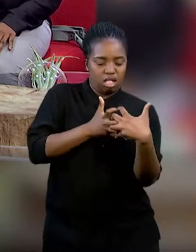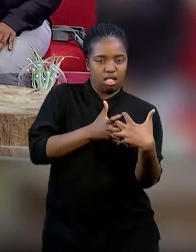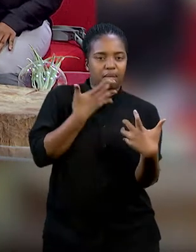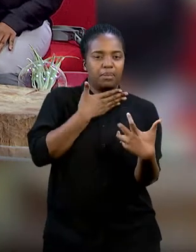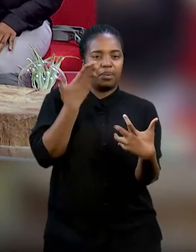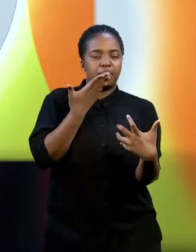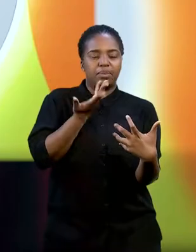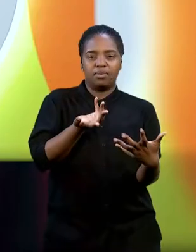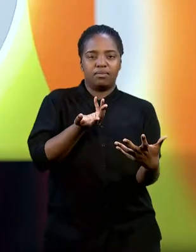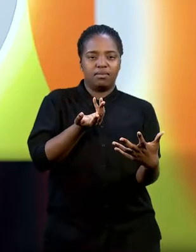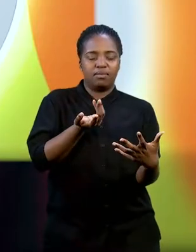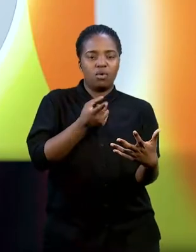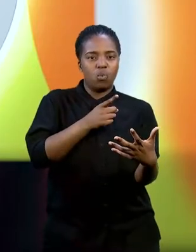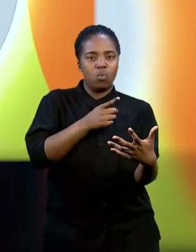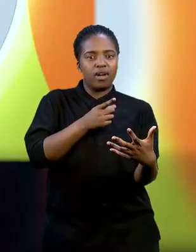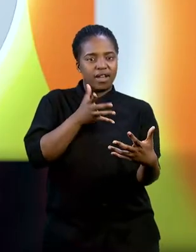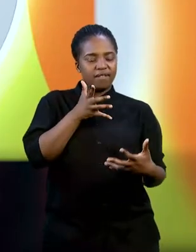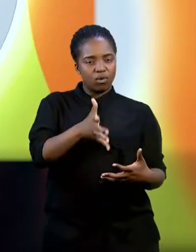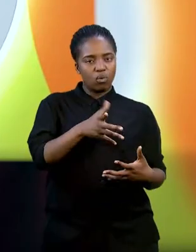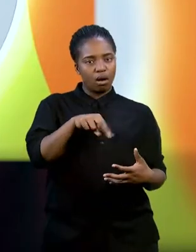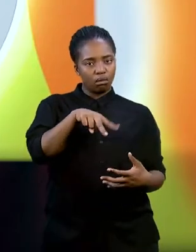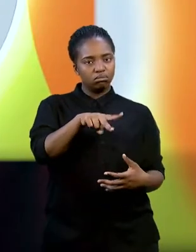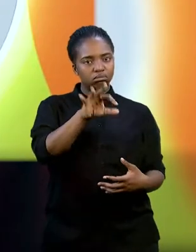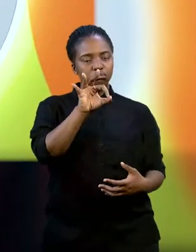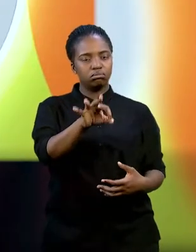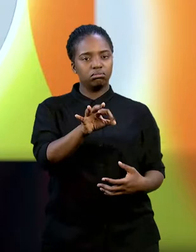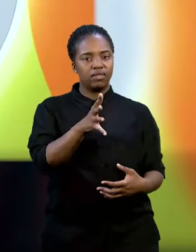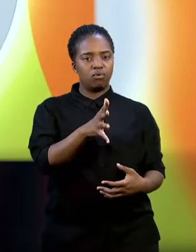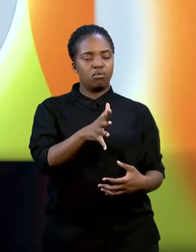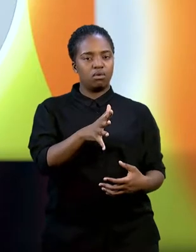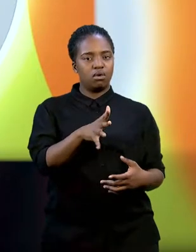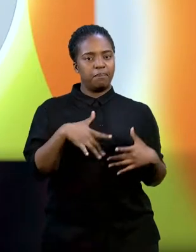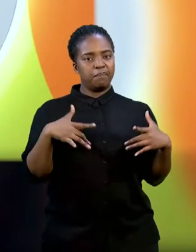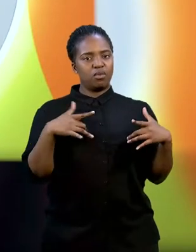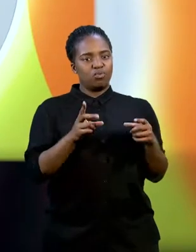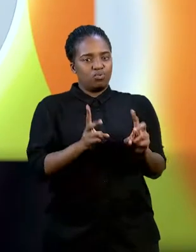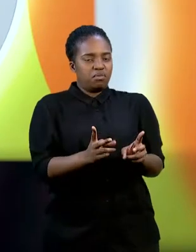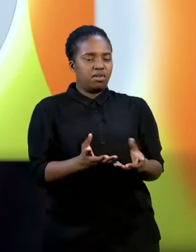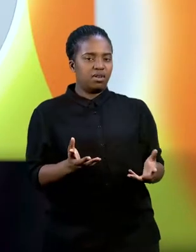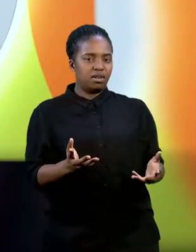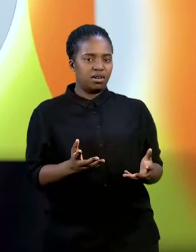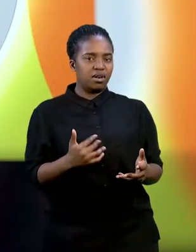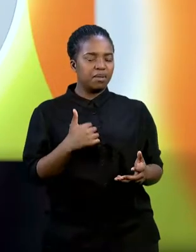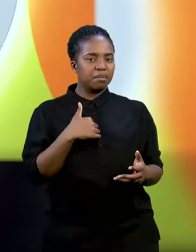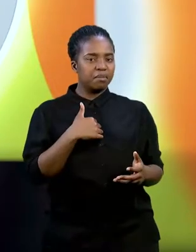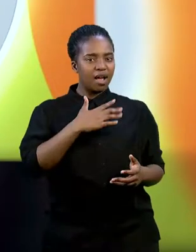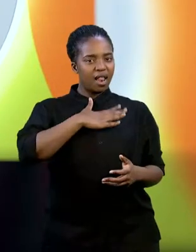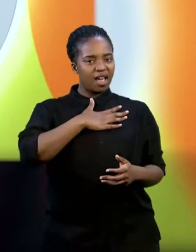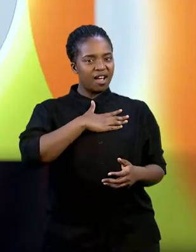ditsela tse dingwe gore ke kgone gore ke fitlhelele mo ke batlang go fitlhelela ke go tseba go tsamaya. So ne ke rata go